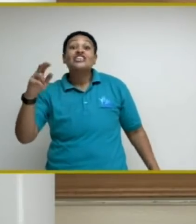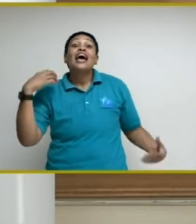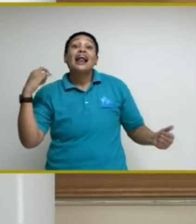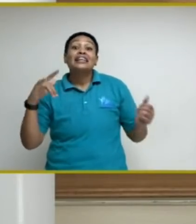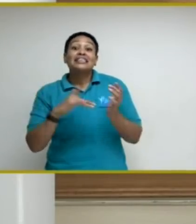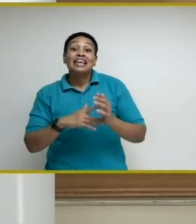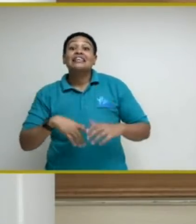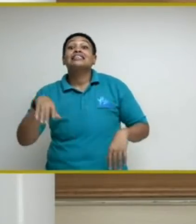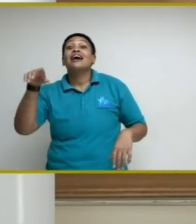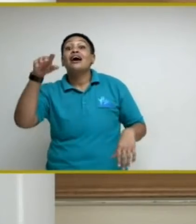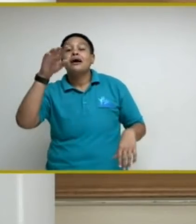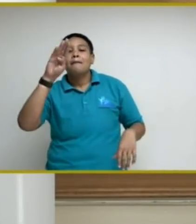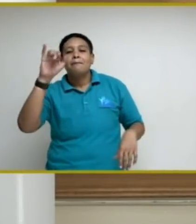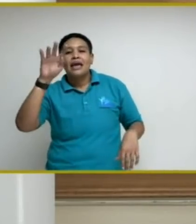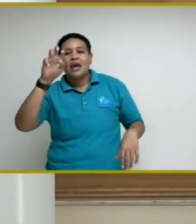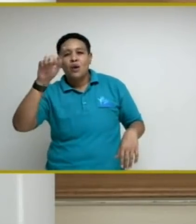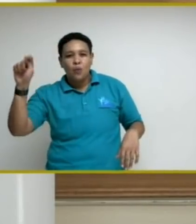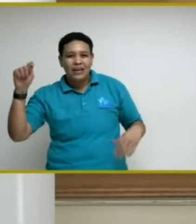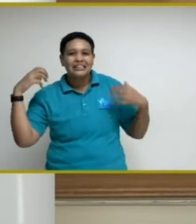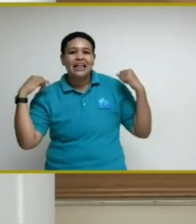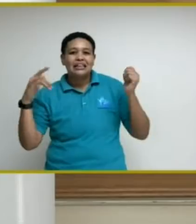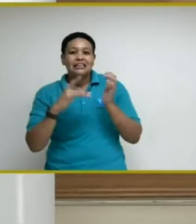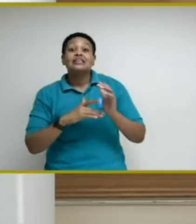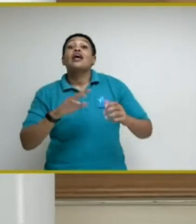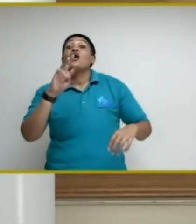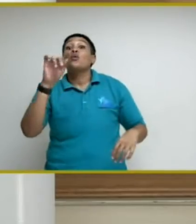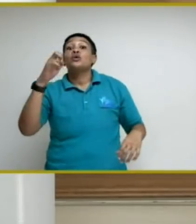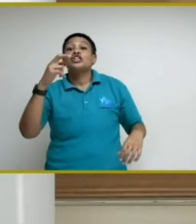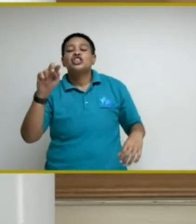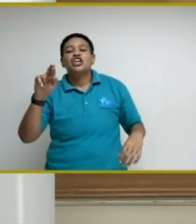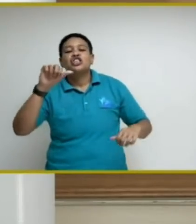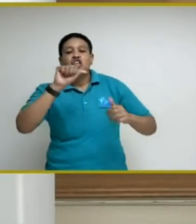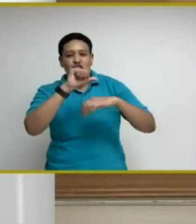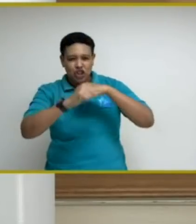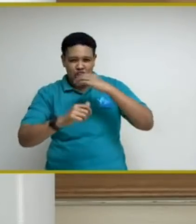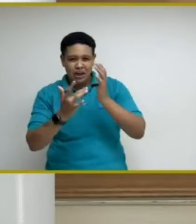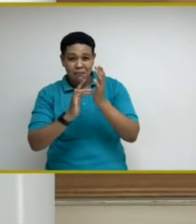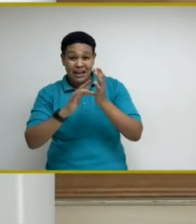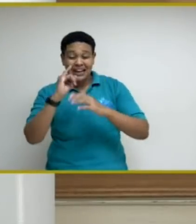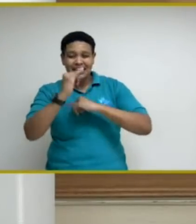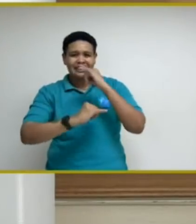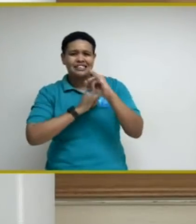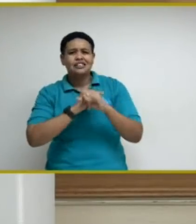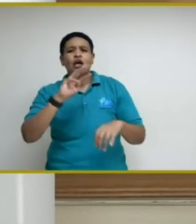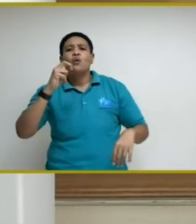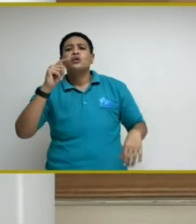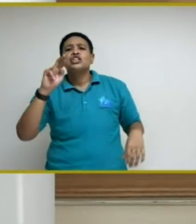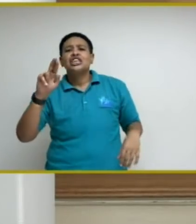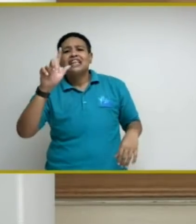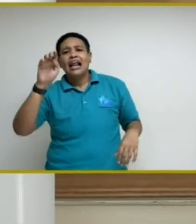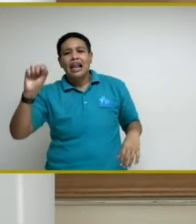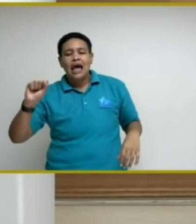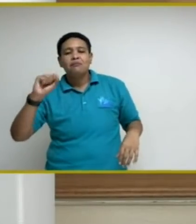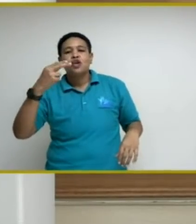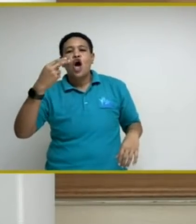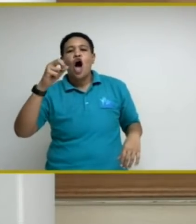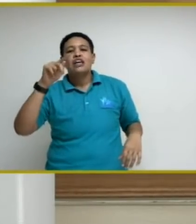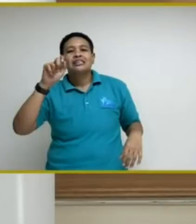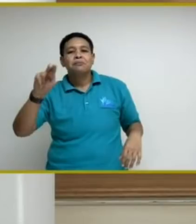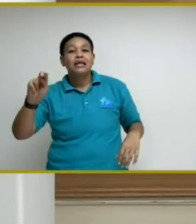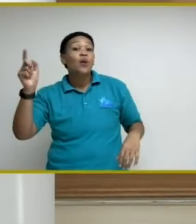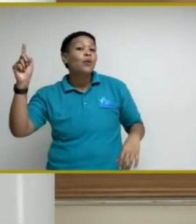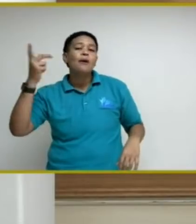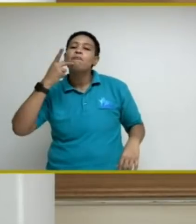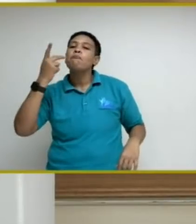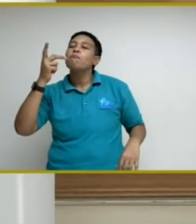Hospital, Winchester Surgical and Medical Institute, Winchester Labs, Hospiten, that's a private hospital in